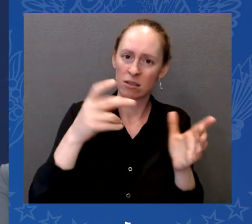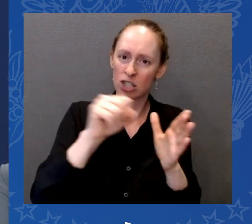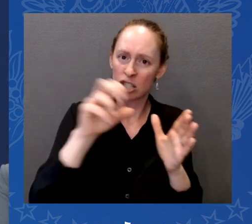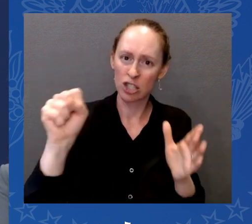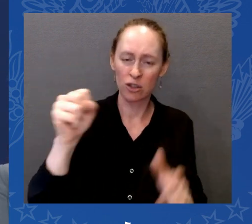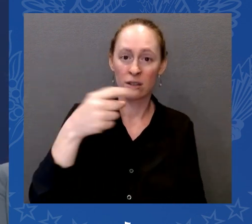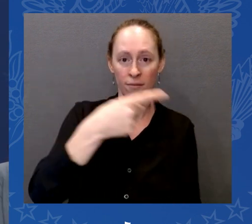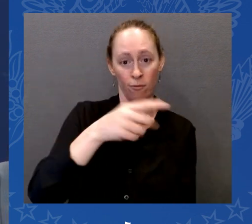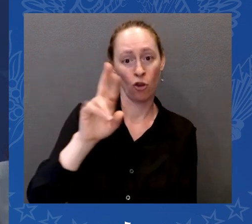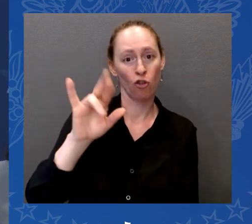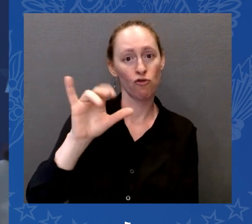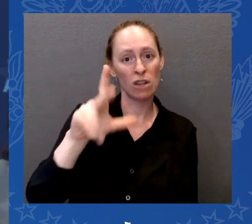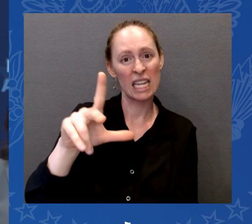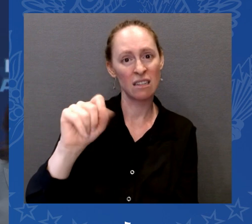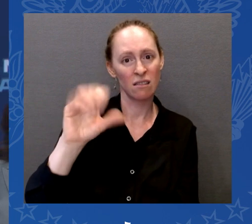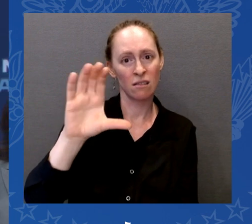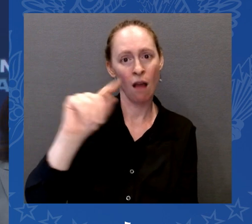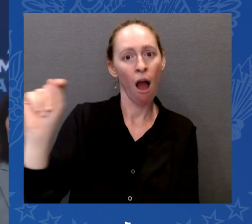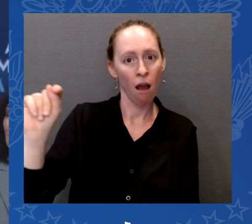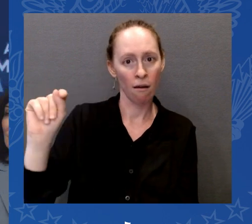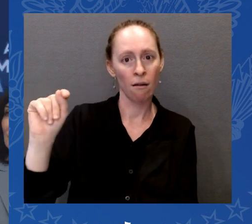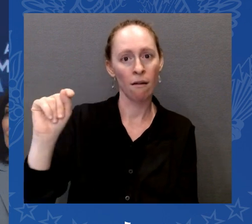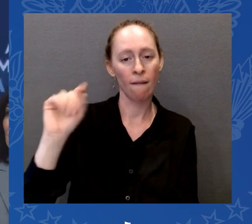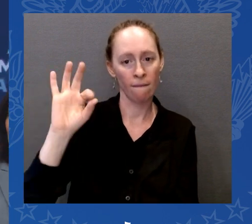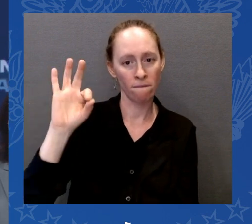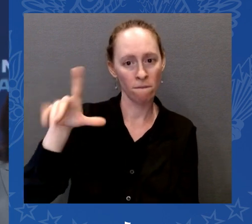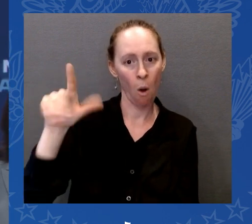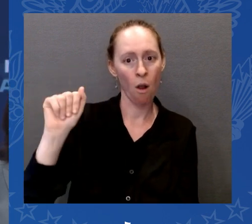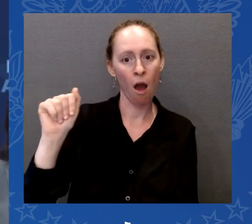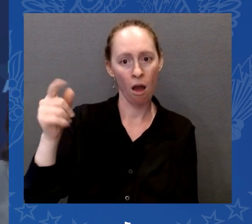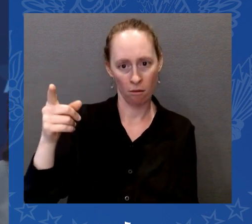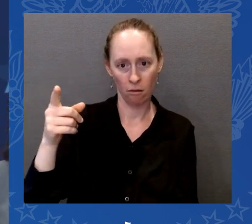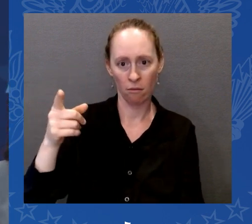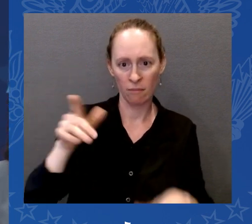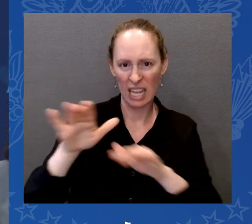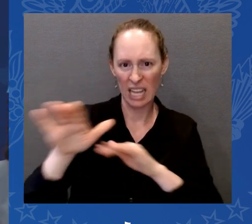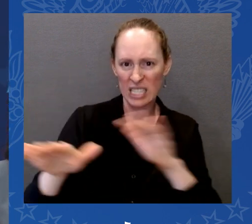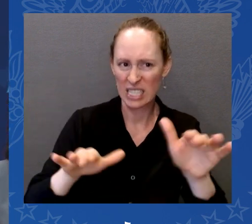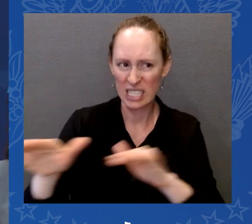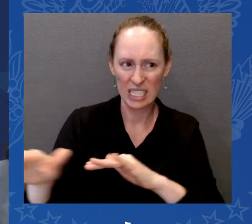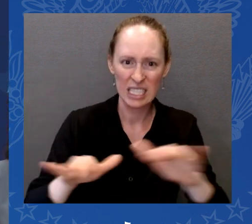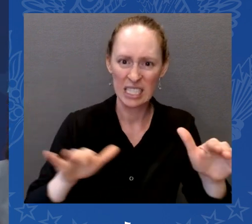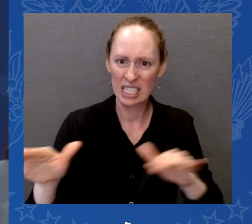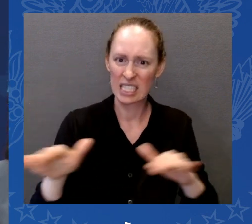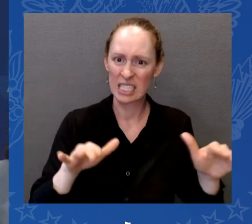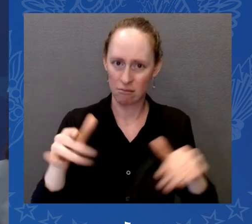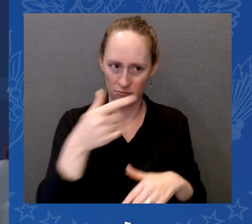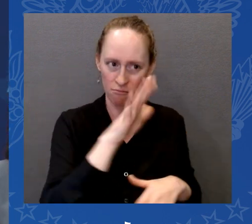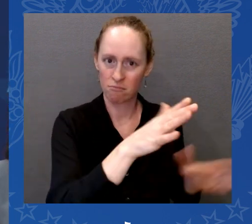Senate, has a plan that's laid out. You can look it up. You can, as I used to say, you can Google it.